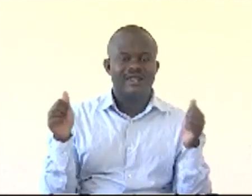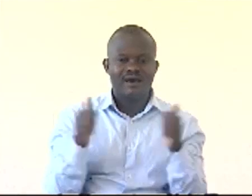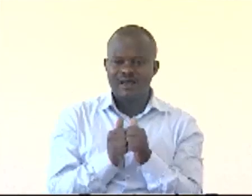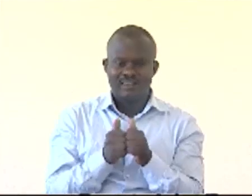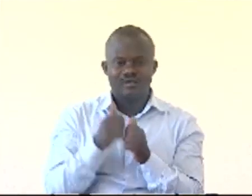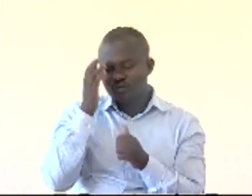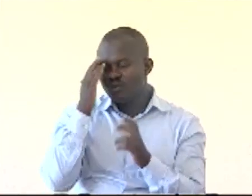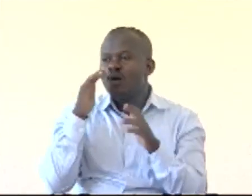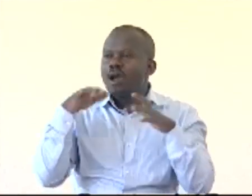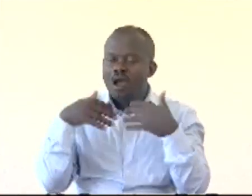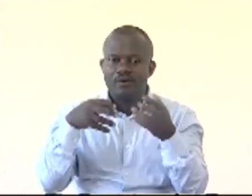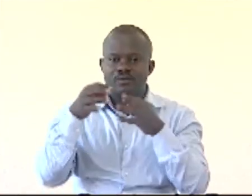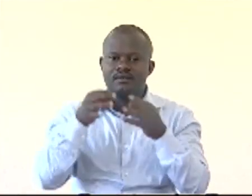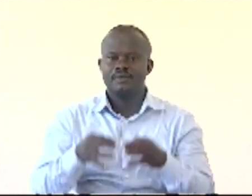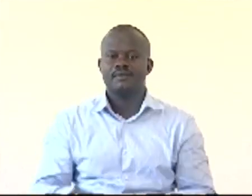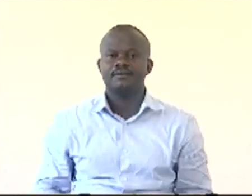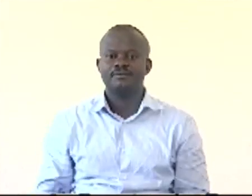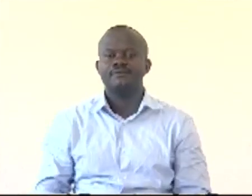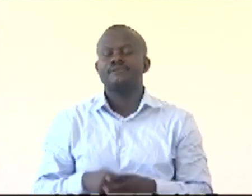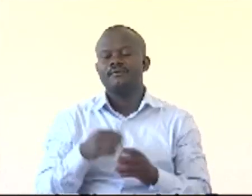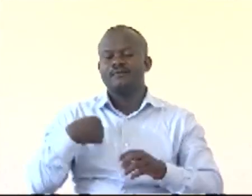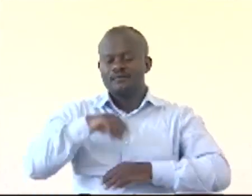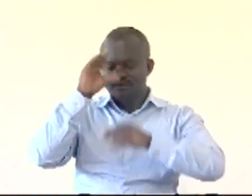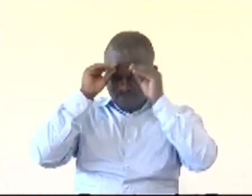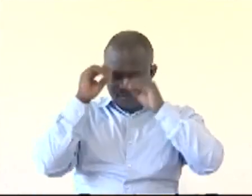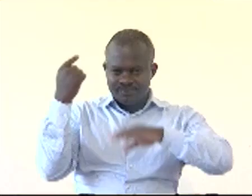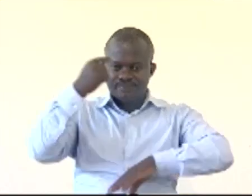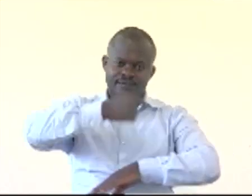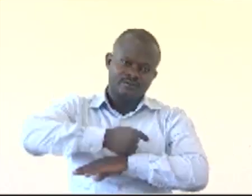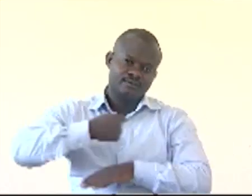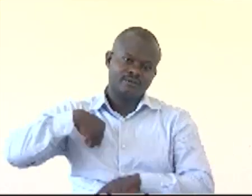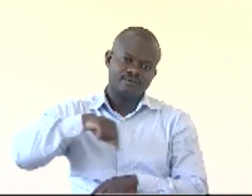them. So in our lesson today,